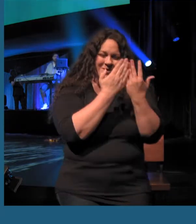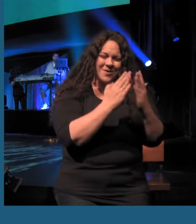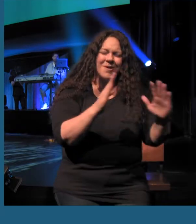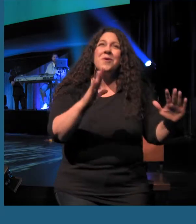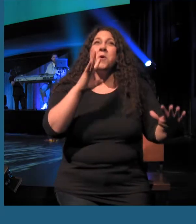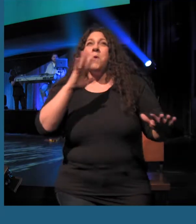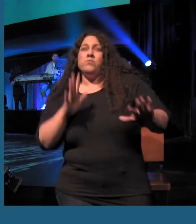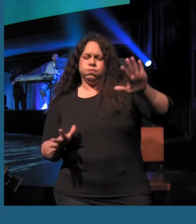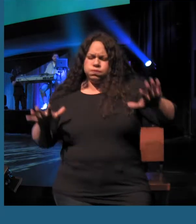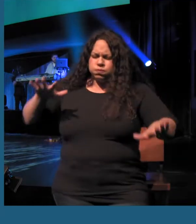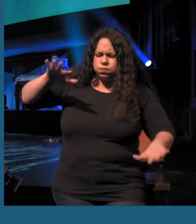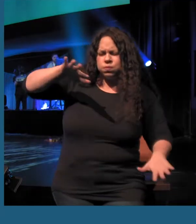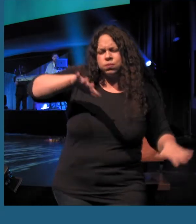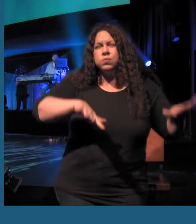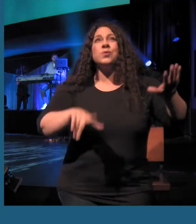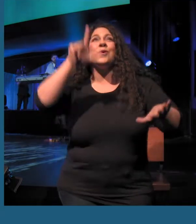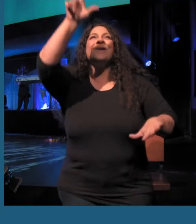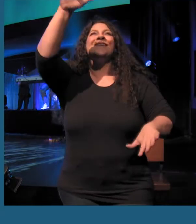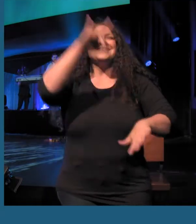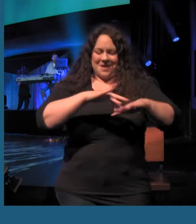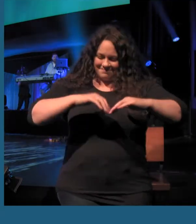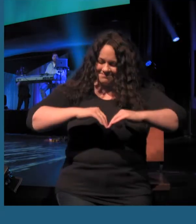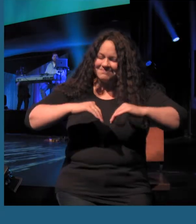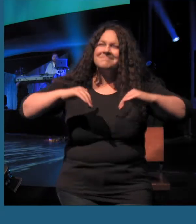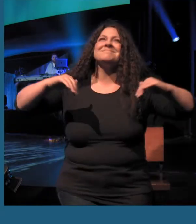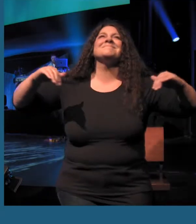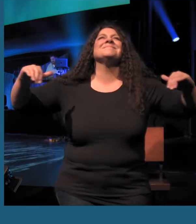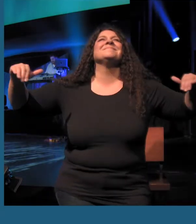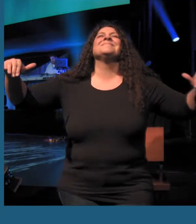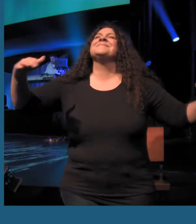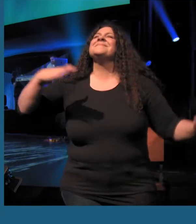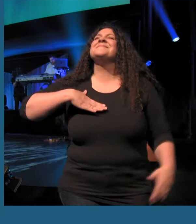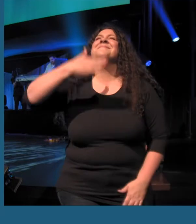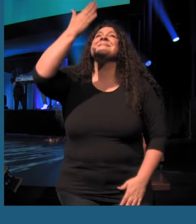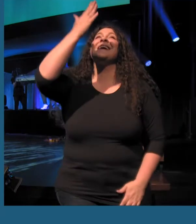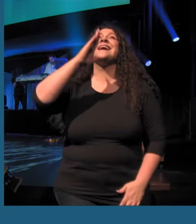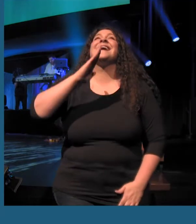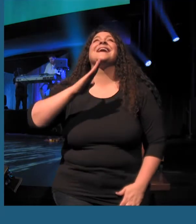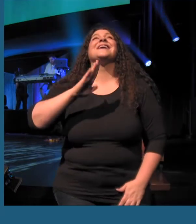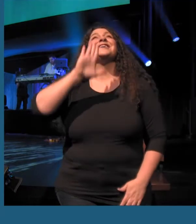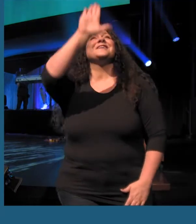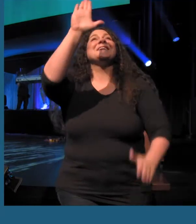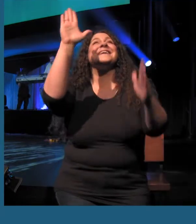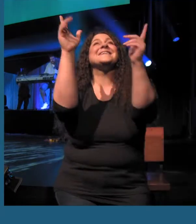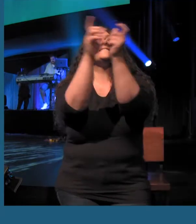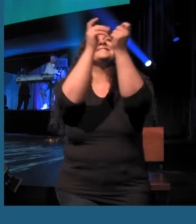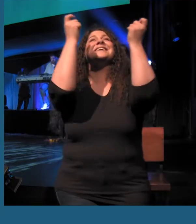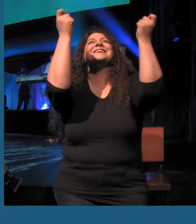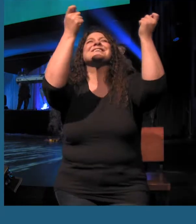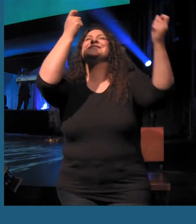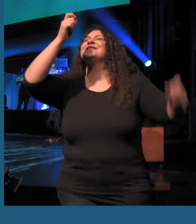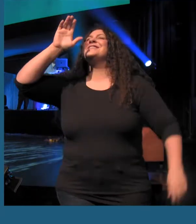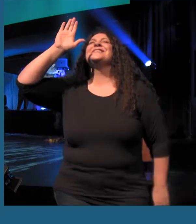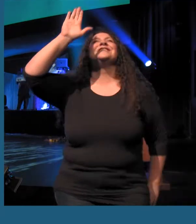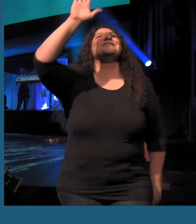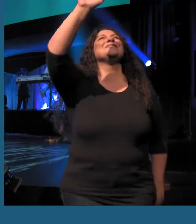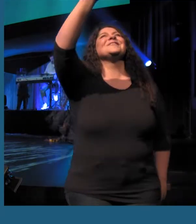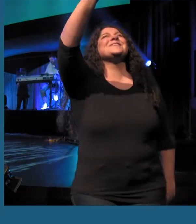He parted the raging sea. My God, He holds the victory.